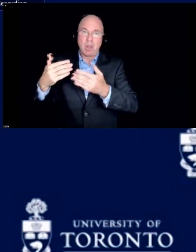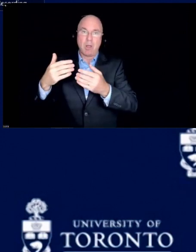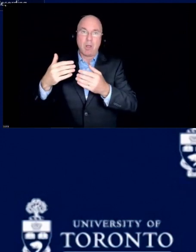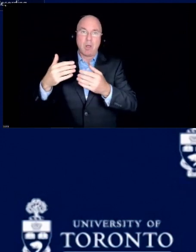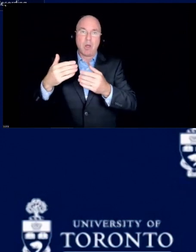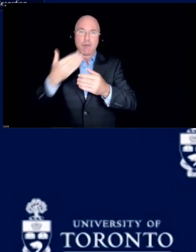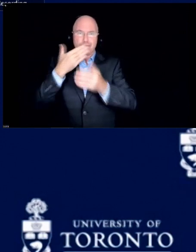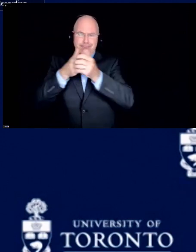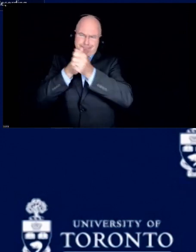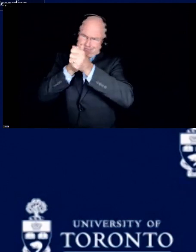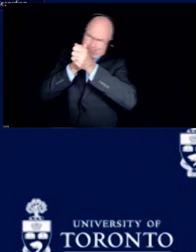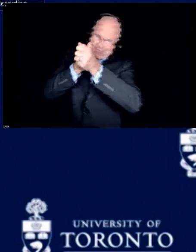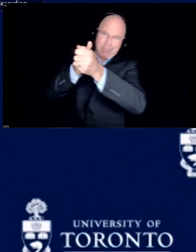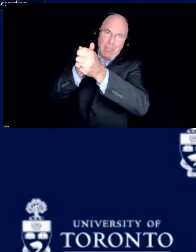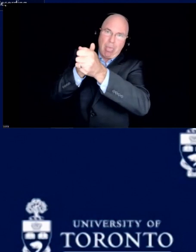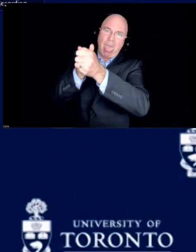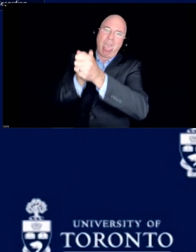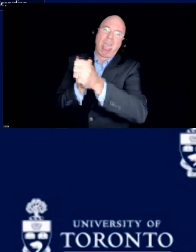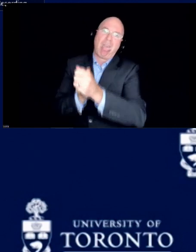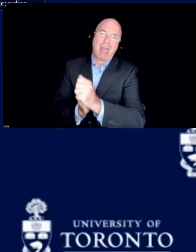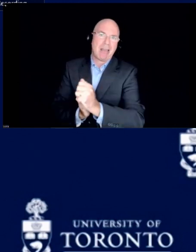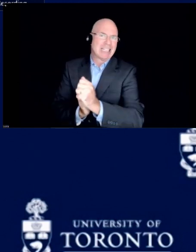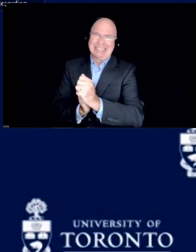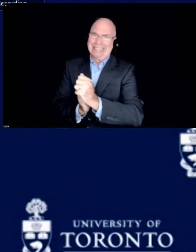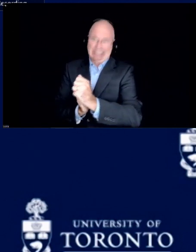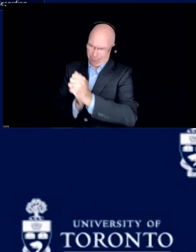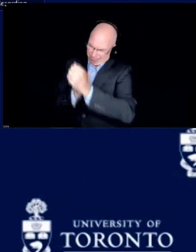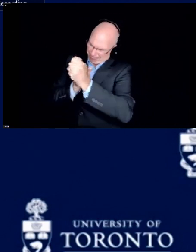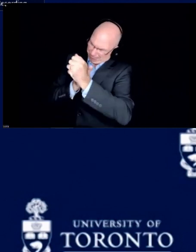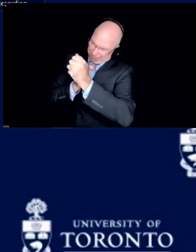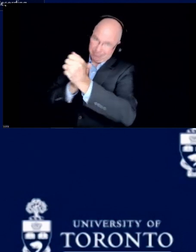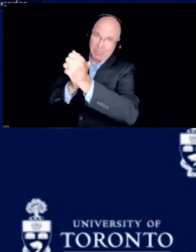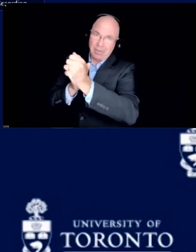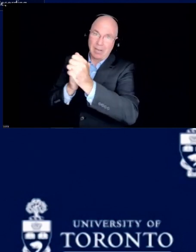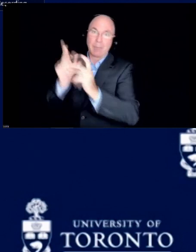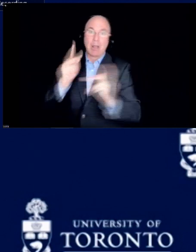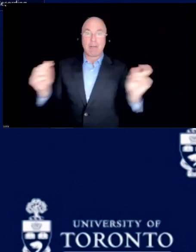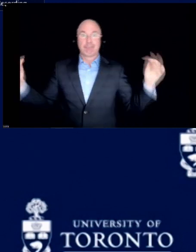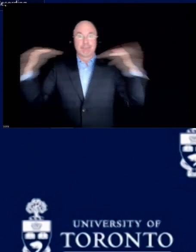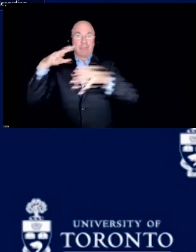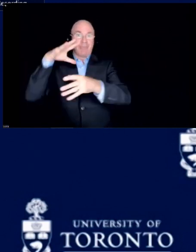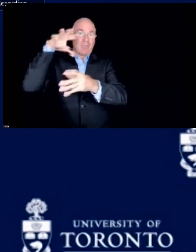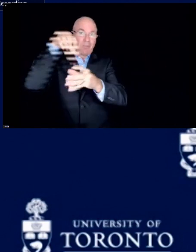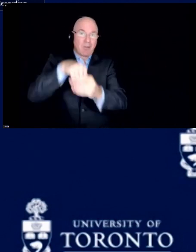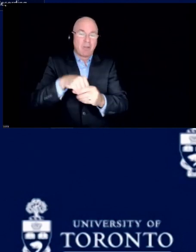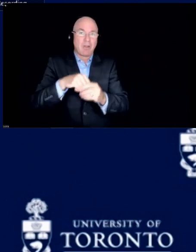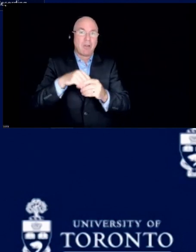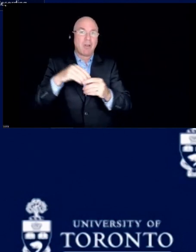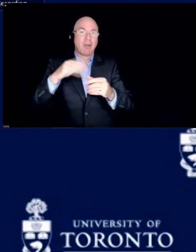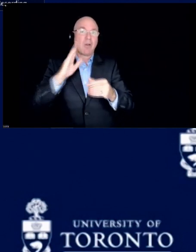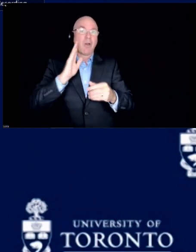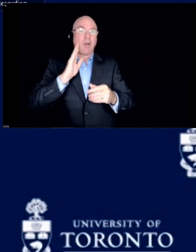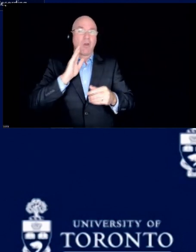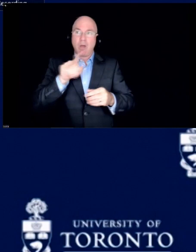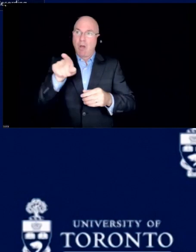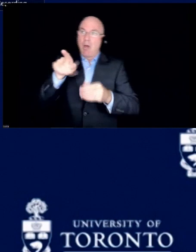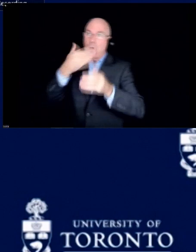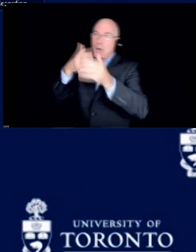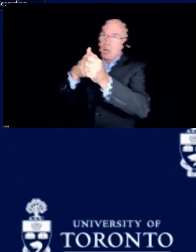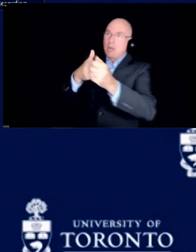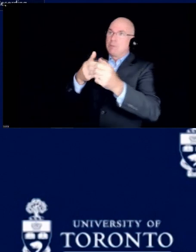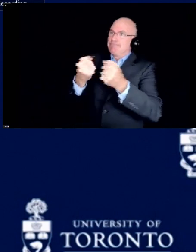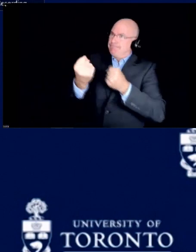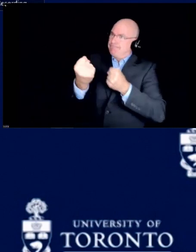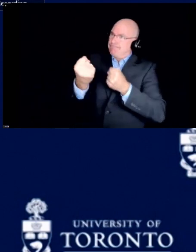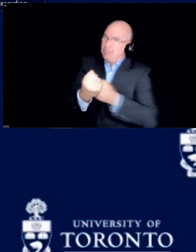community have demonstrated by their participation in these dialogues. We'll be letting ourselves and future generations down. So as we work